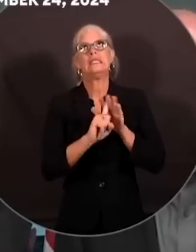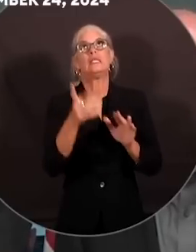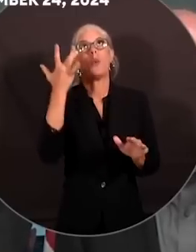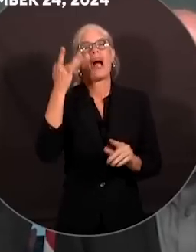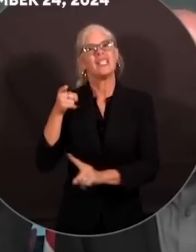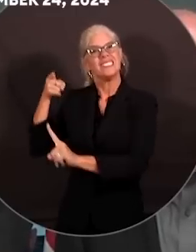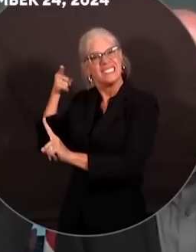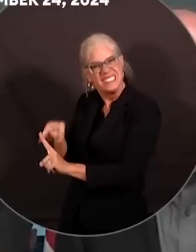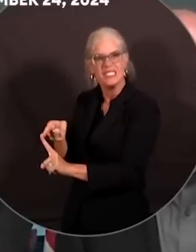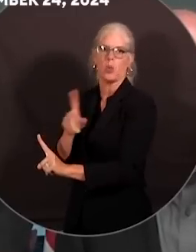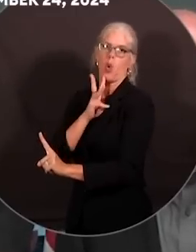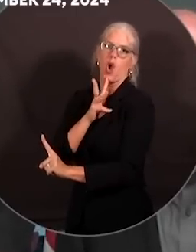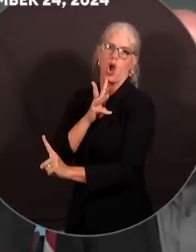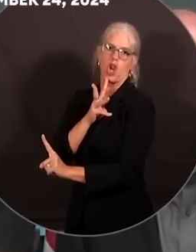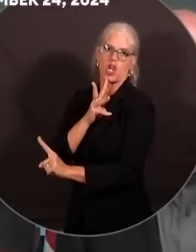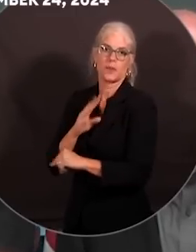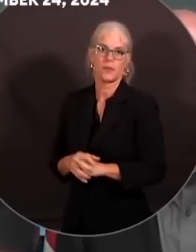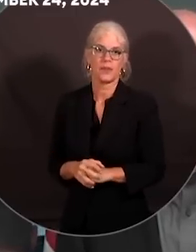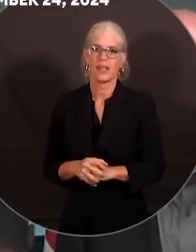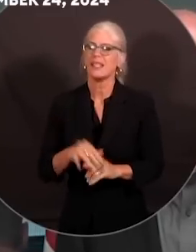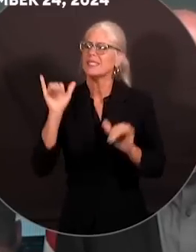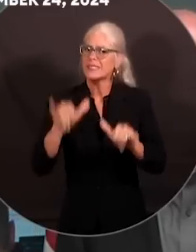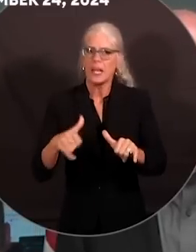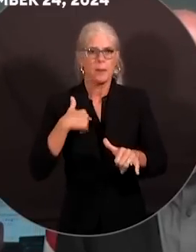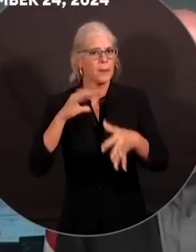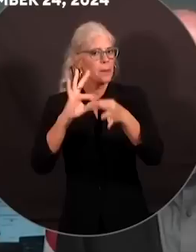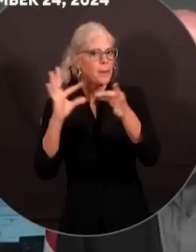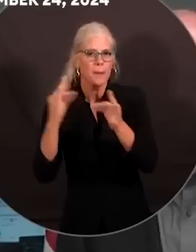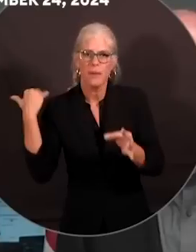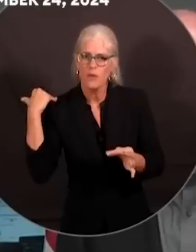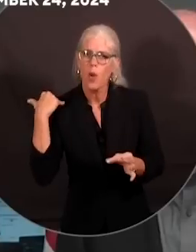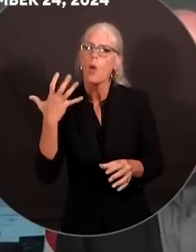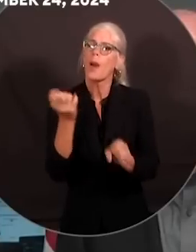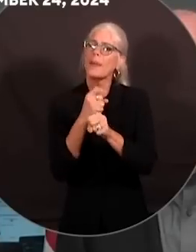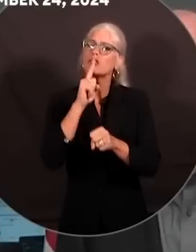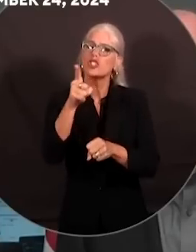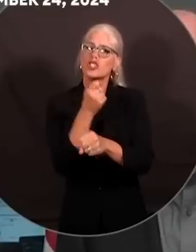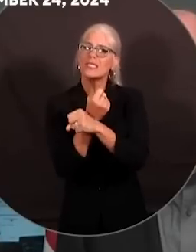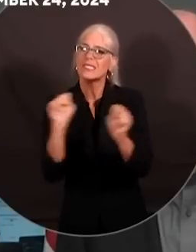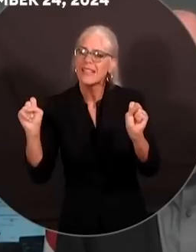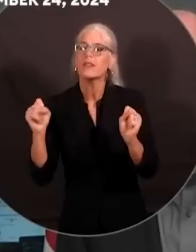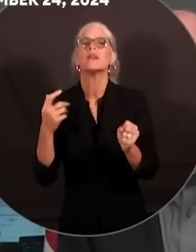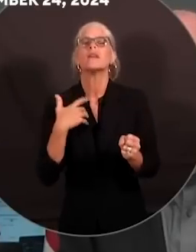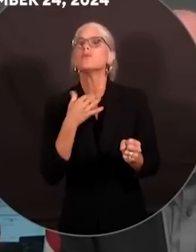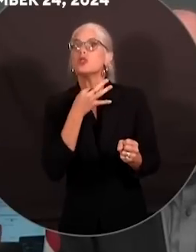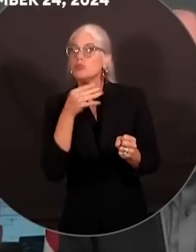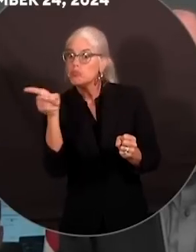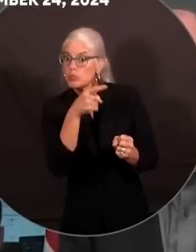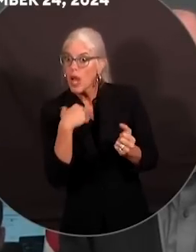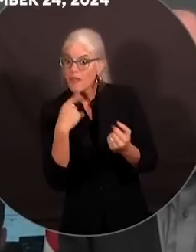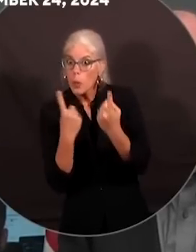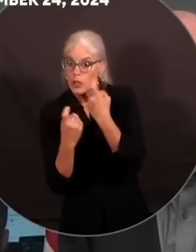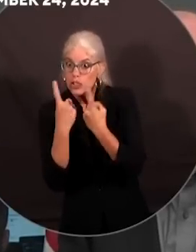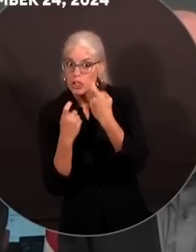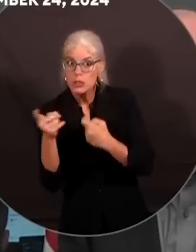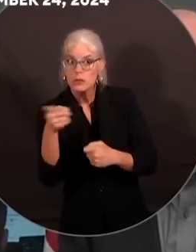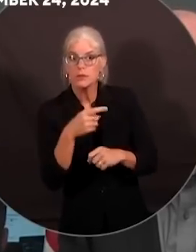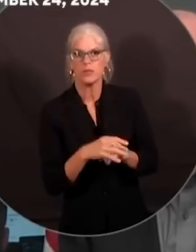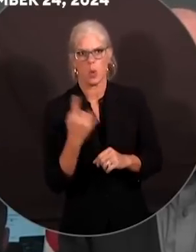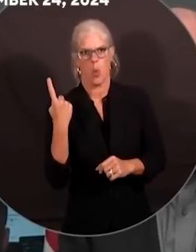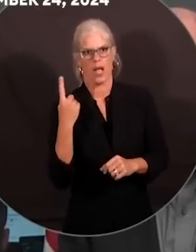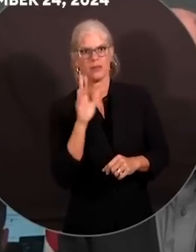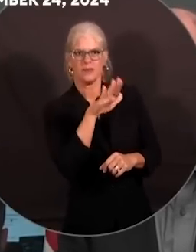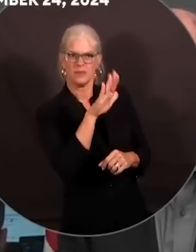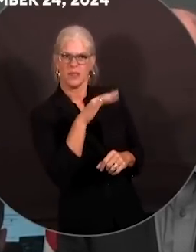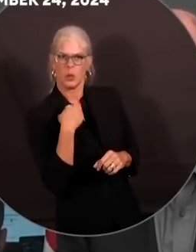of this in the past, and we just want to make sure that people are able to be safe. Okay. Any questions? Yep. Governor, I'm curious. We're close to election. Obviously, we're still